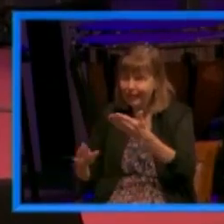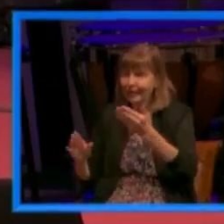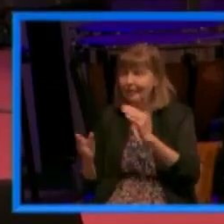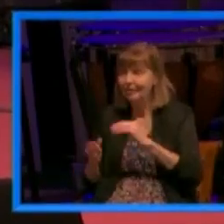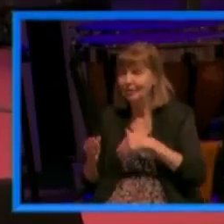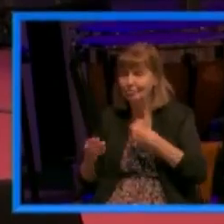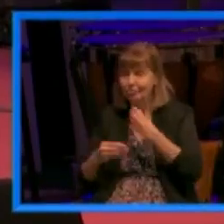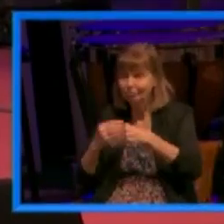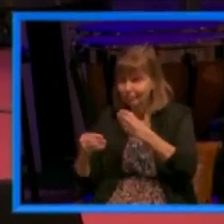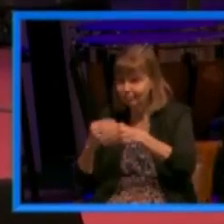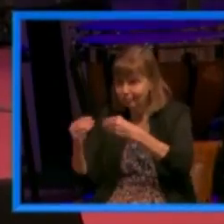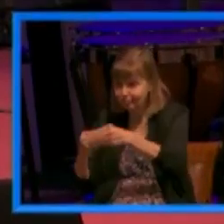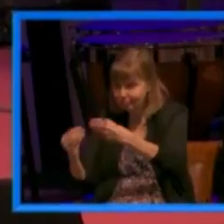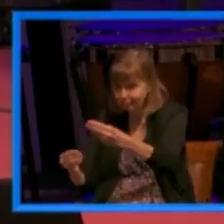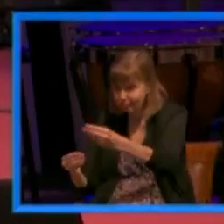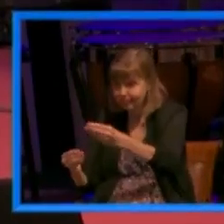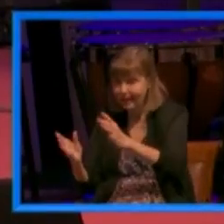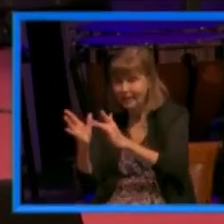grace.